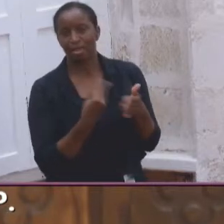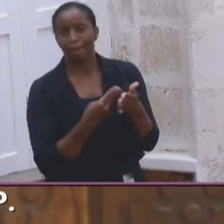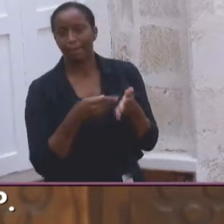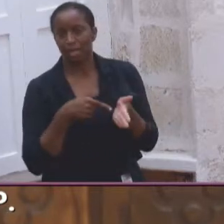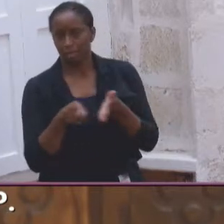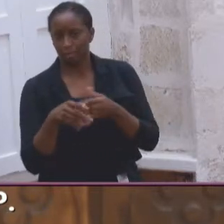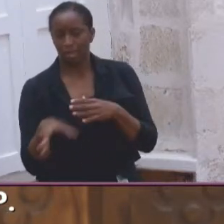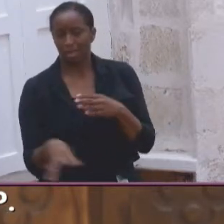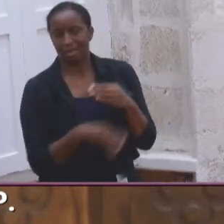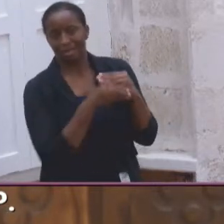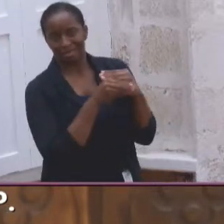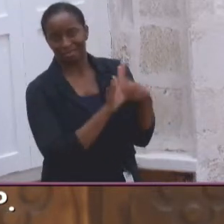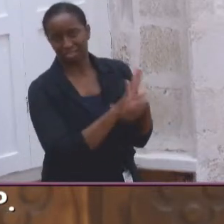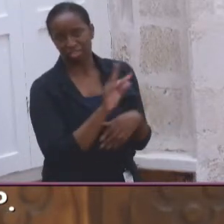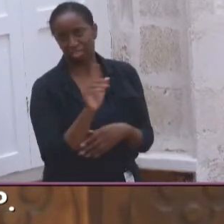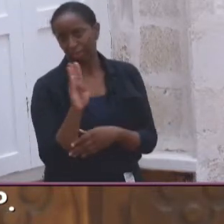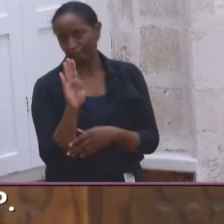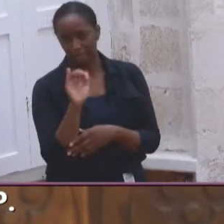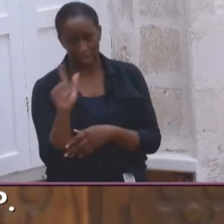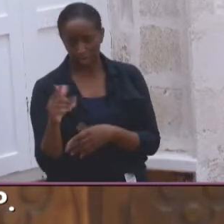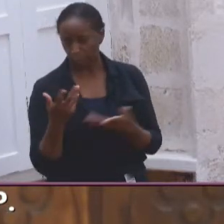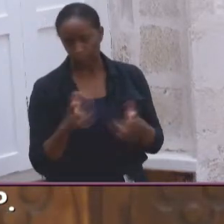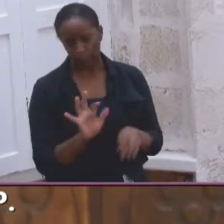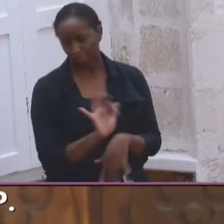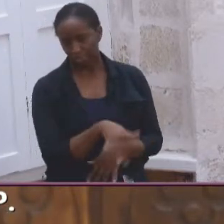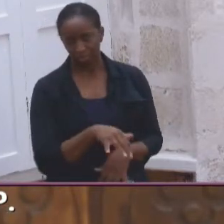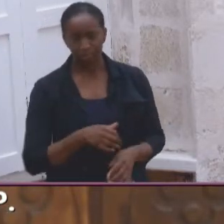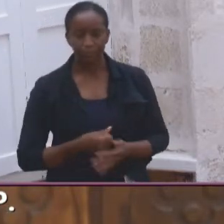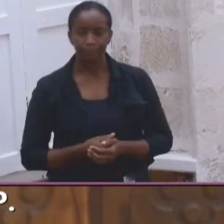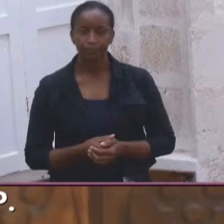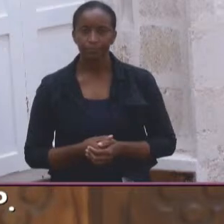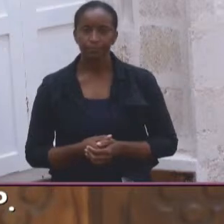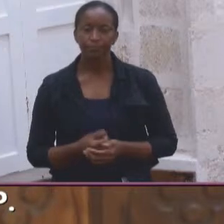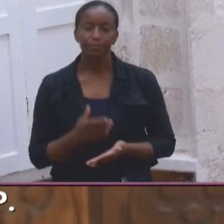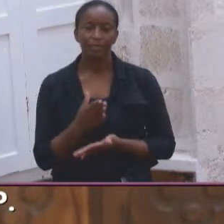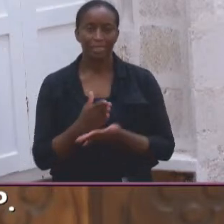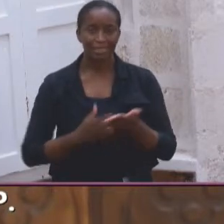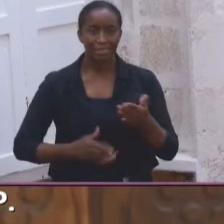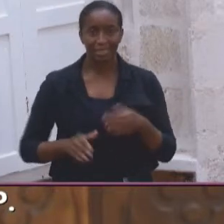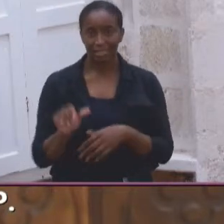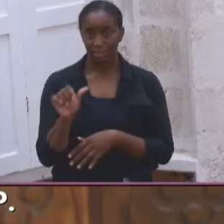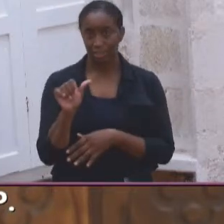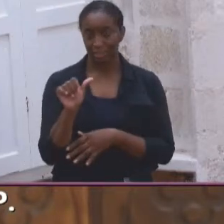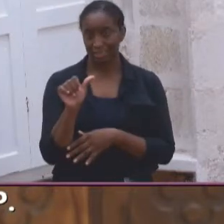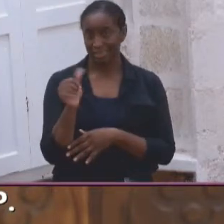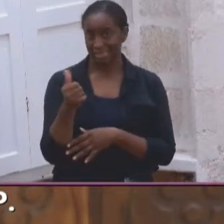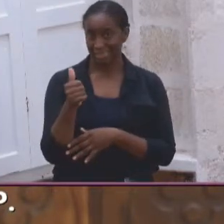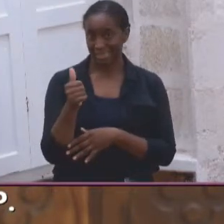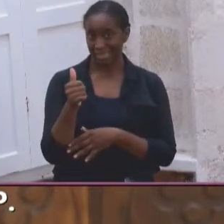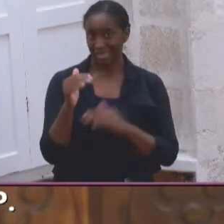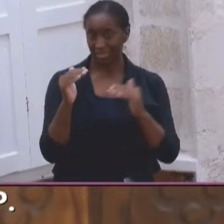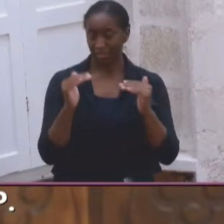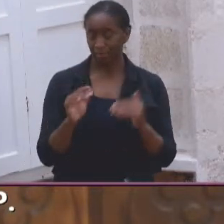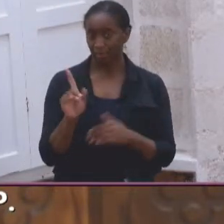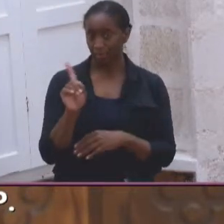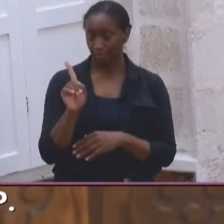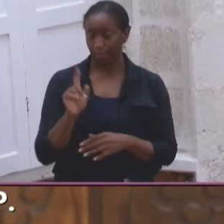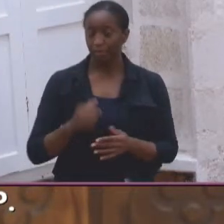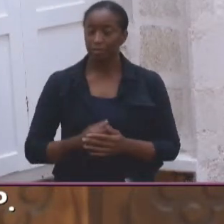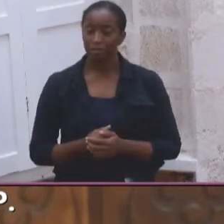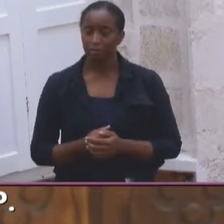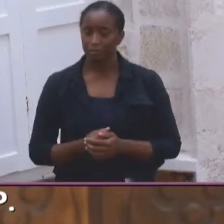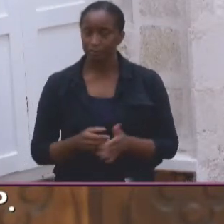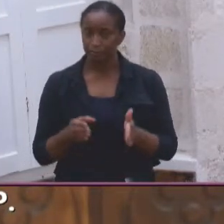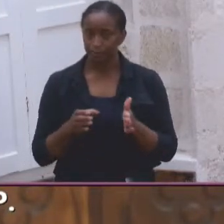amendment of Section 10, delete Section 10(1) by deleting paragraph